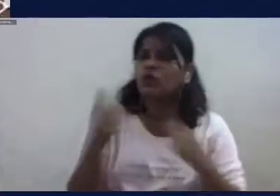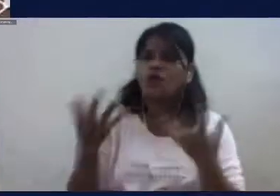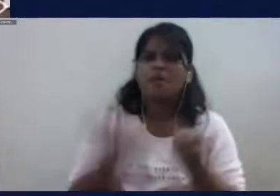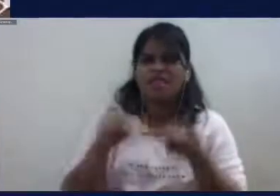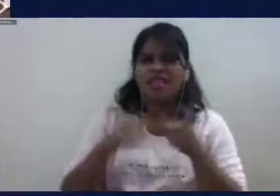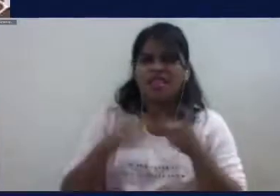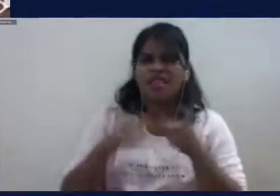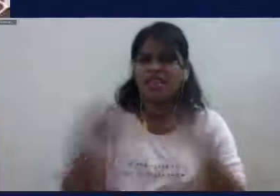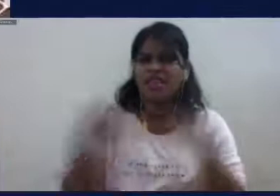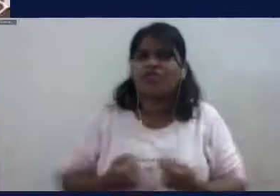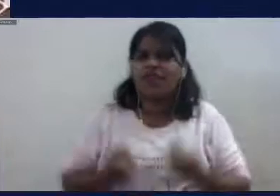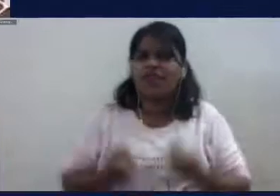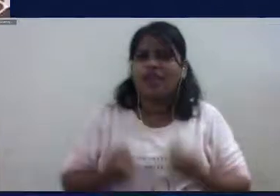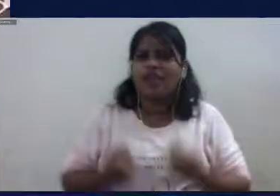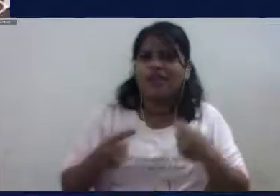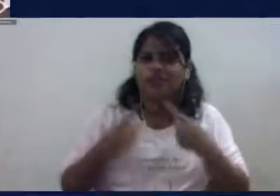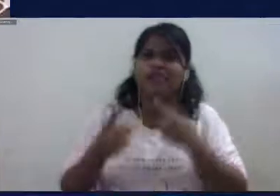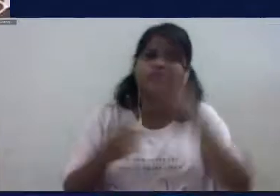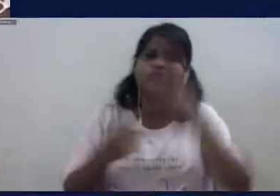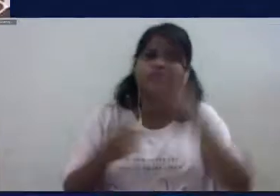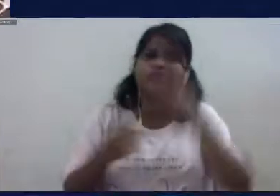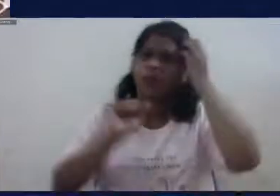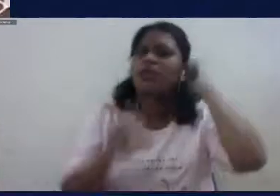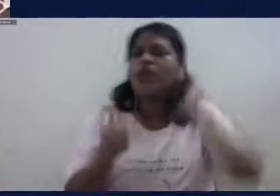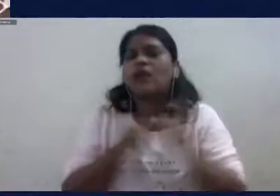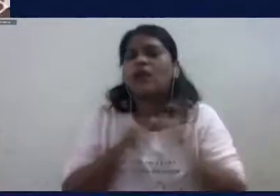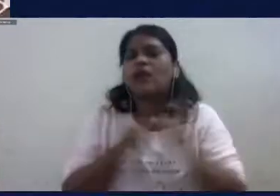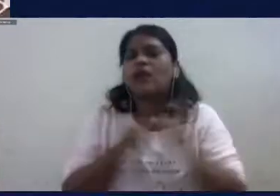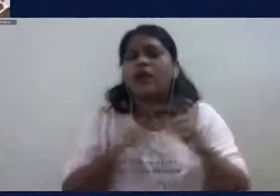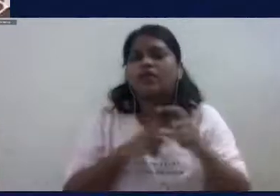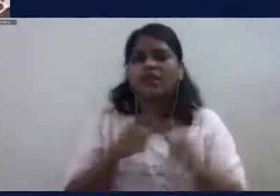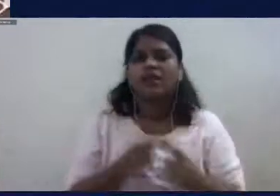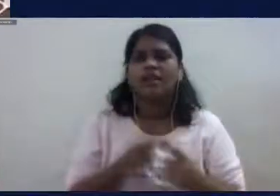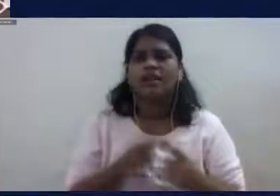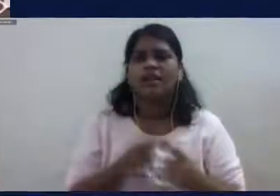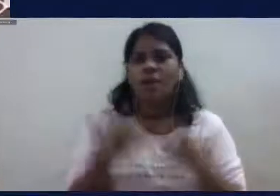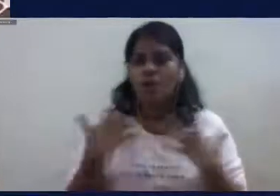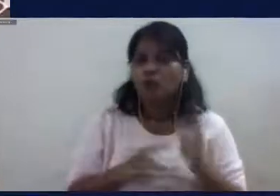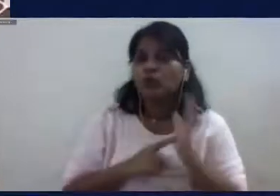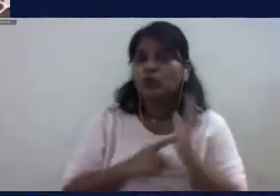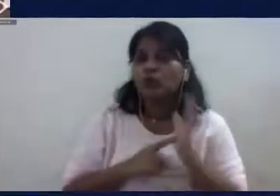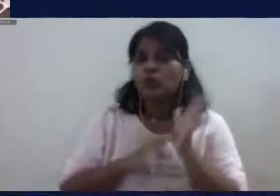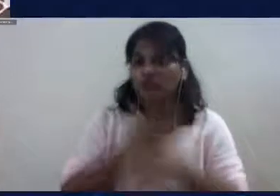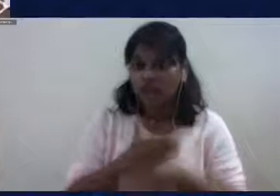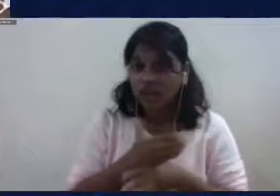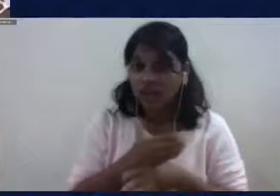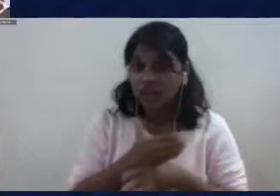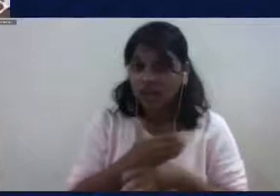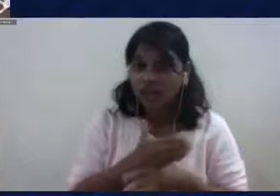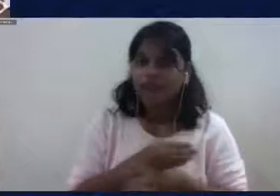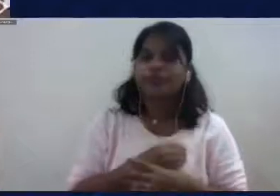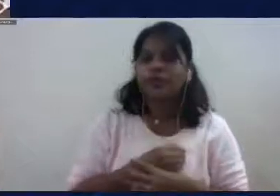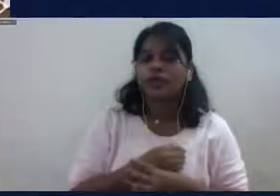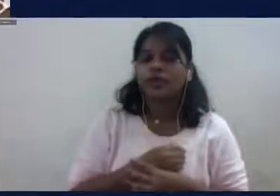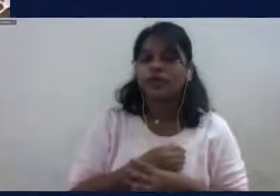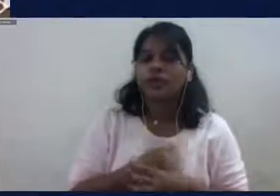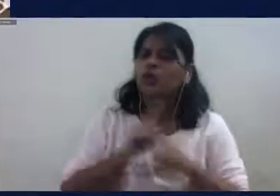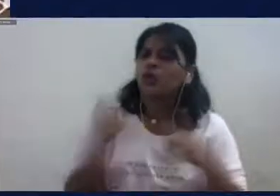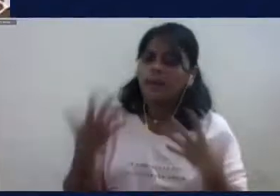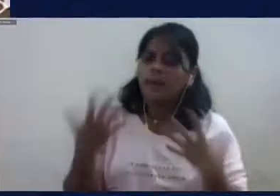That was that was their ad that they put out. And what they wanted to actually share with that was, "Don't buy